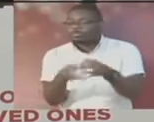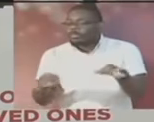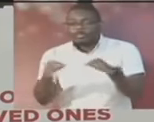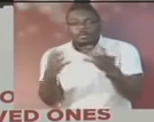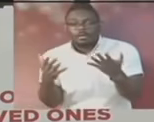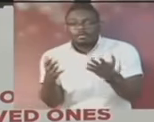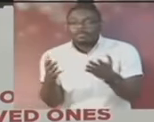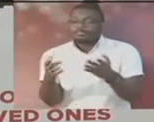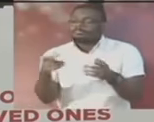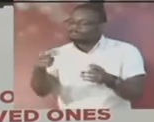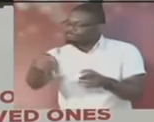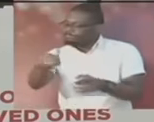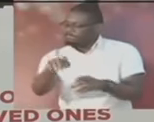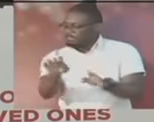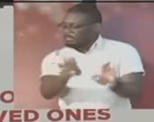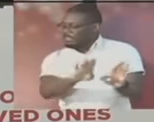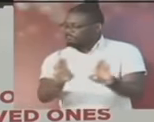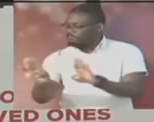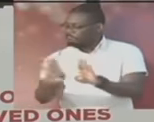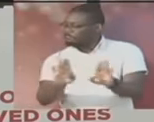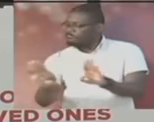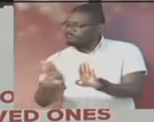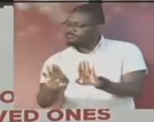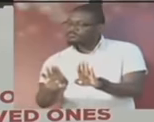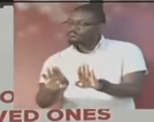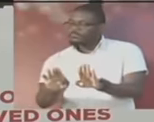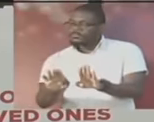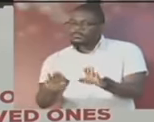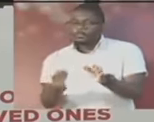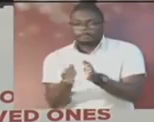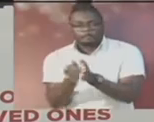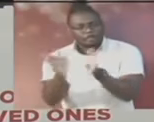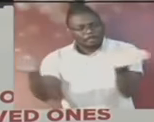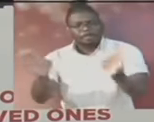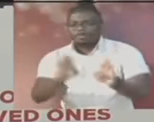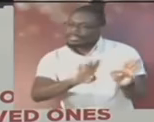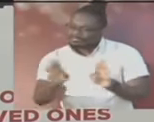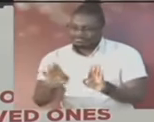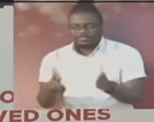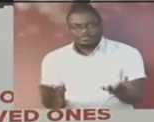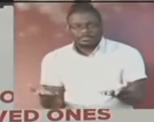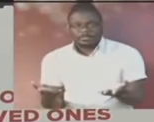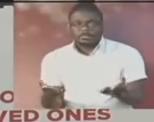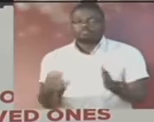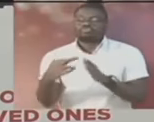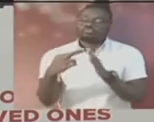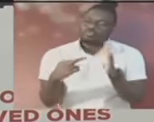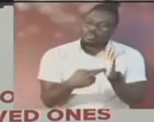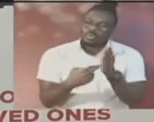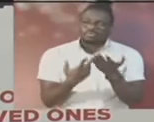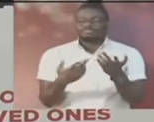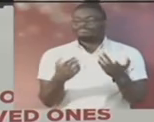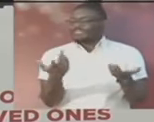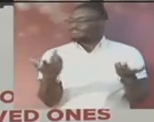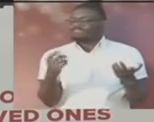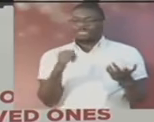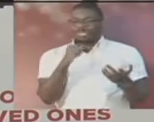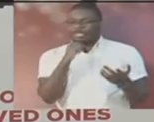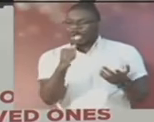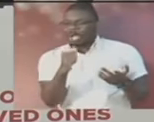measures fall outside of the remit of the Ministry of Health. On the media on Monday evening, we were